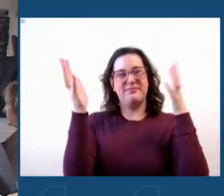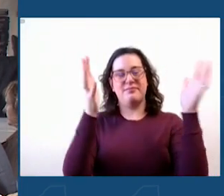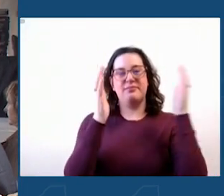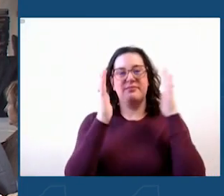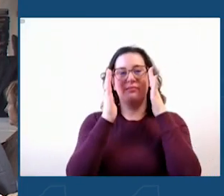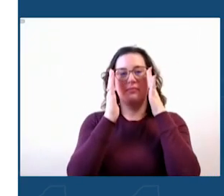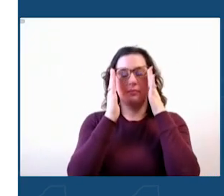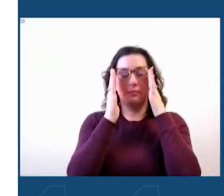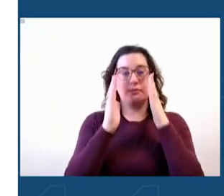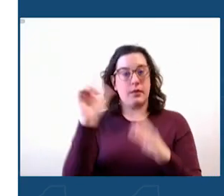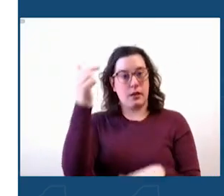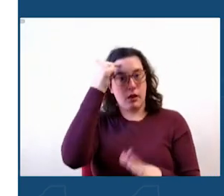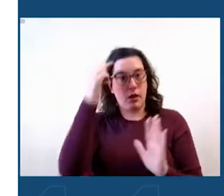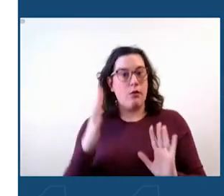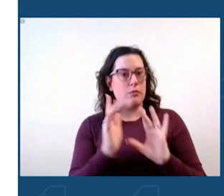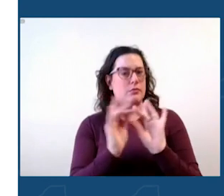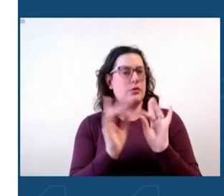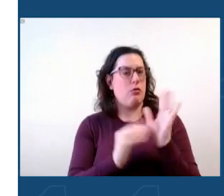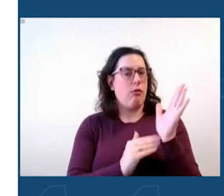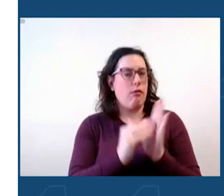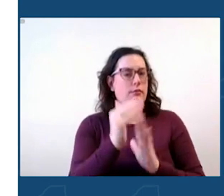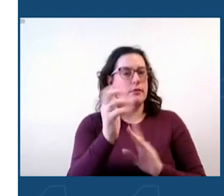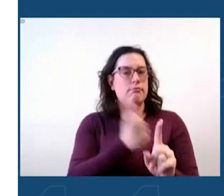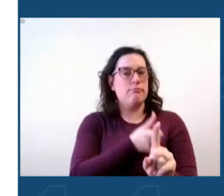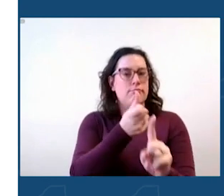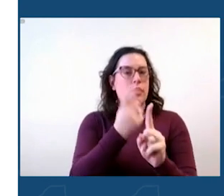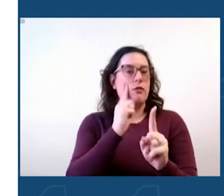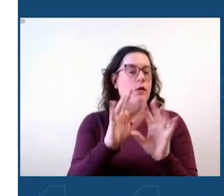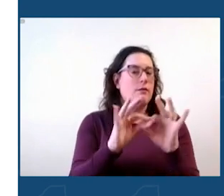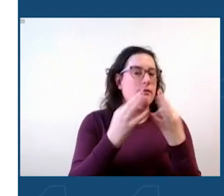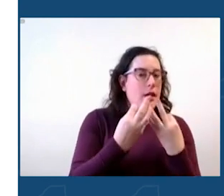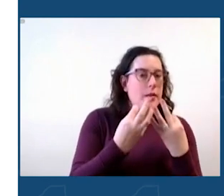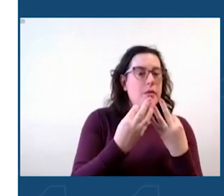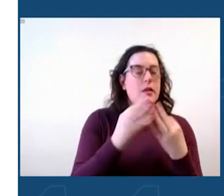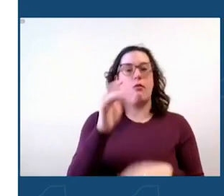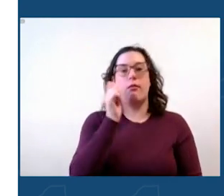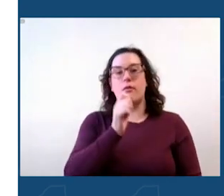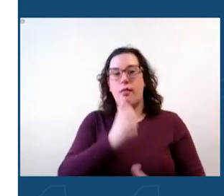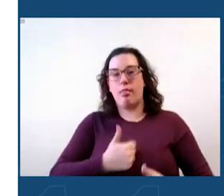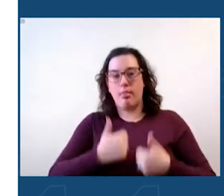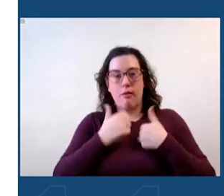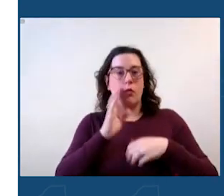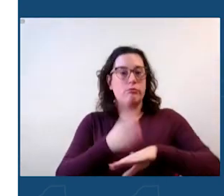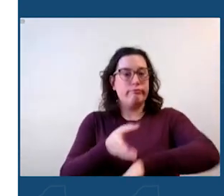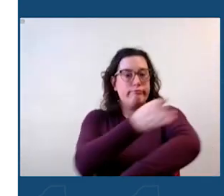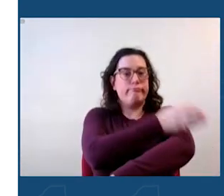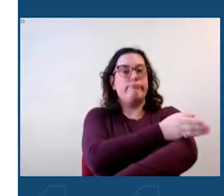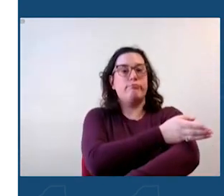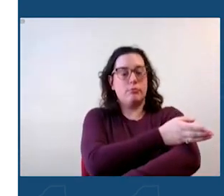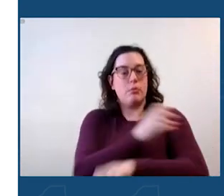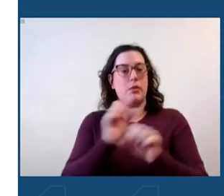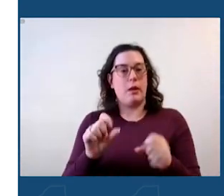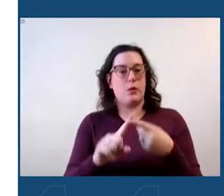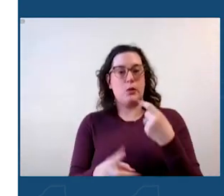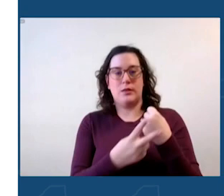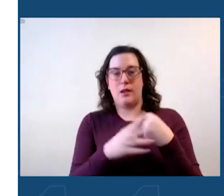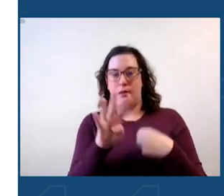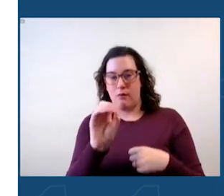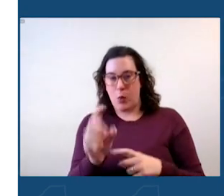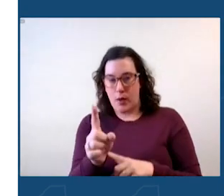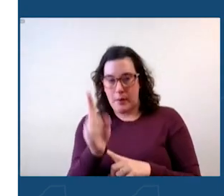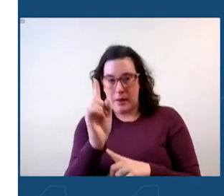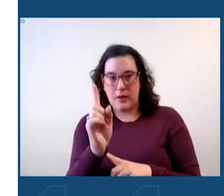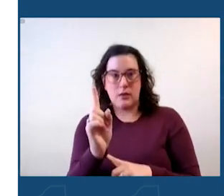And the governor talks about it all the time, the impact on families and on people's everyday lives of being able to save 40 minutes plus every